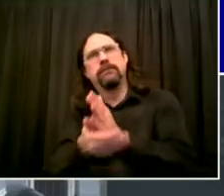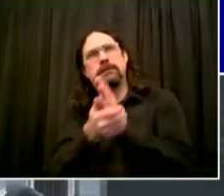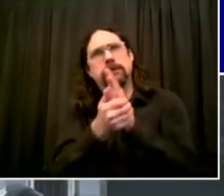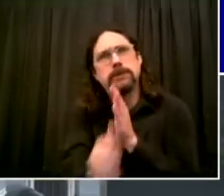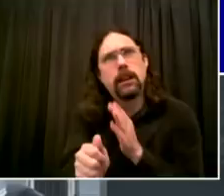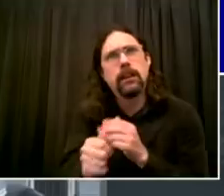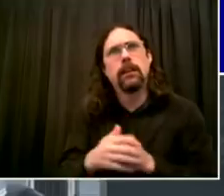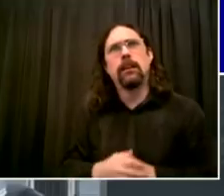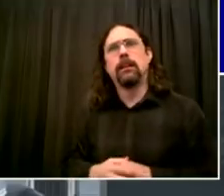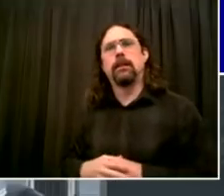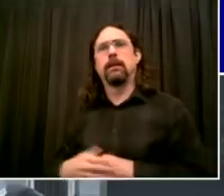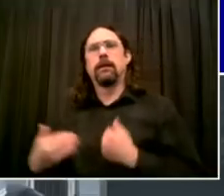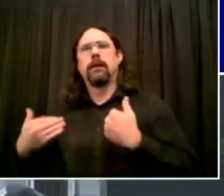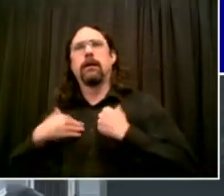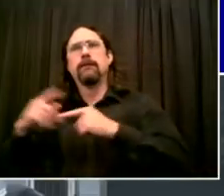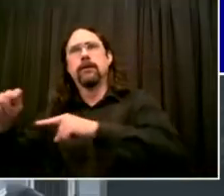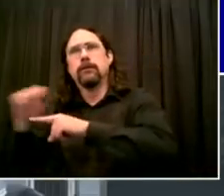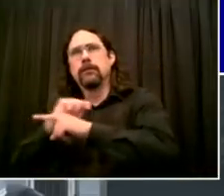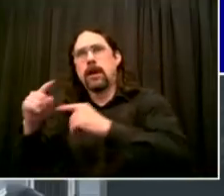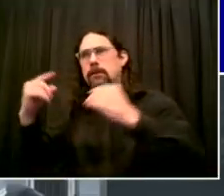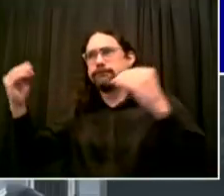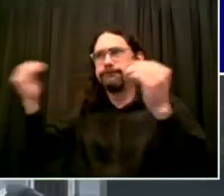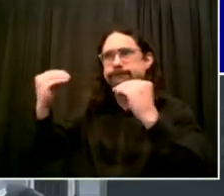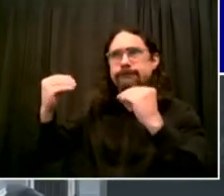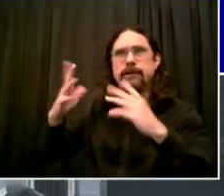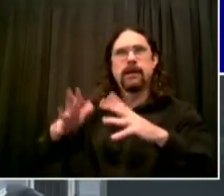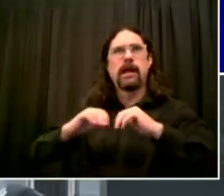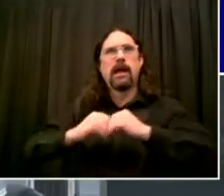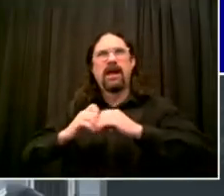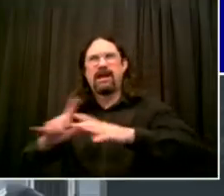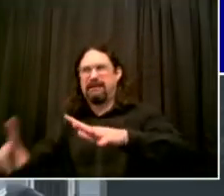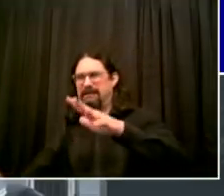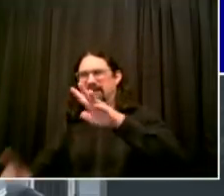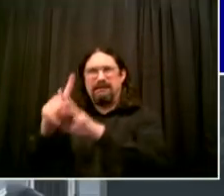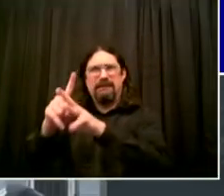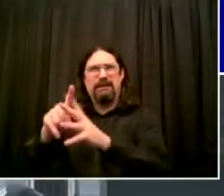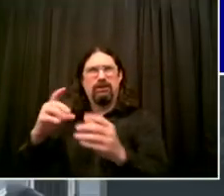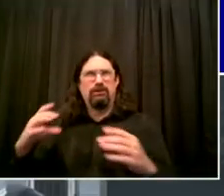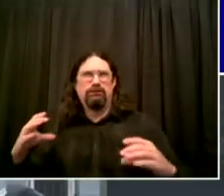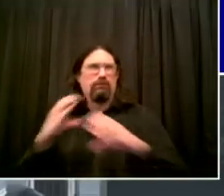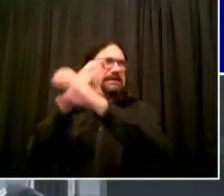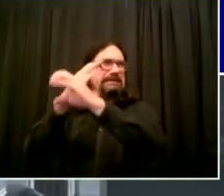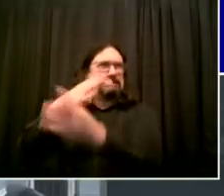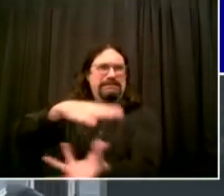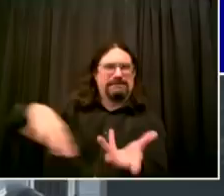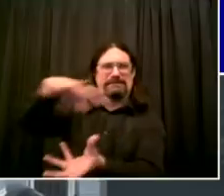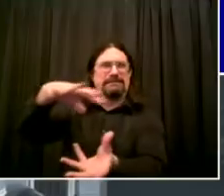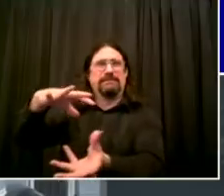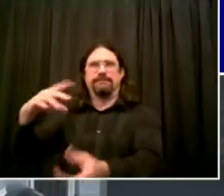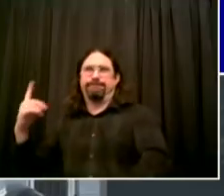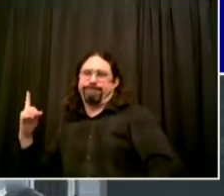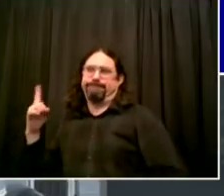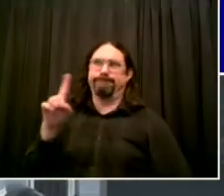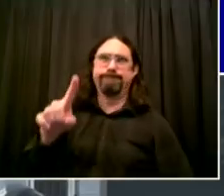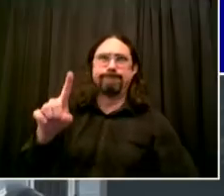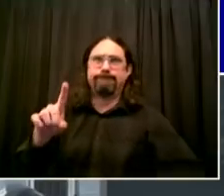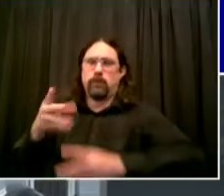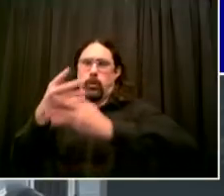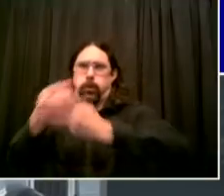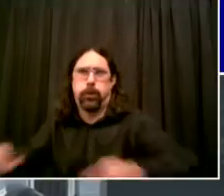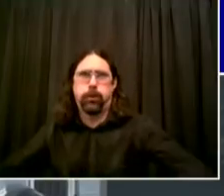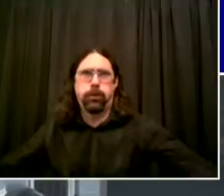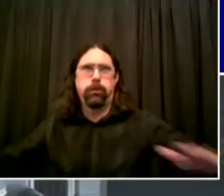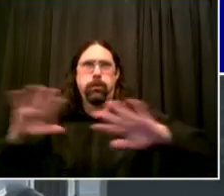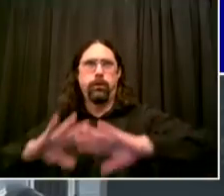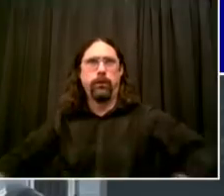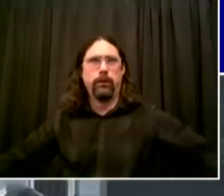people in communities who were stepping up, owning their streets in a whole different way. And it was